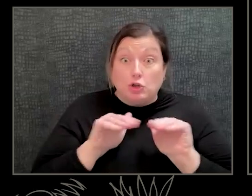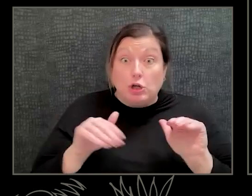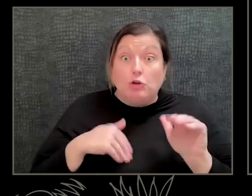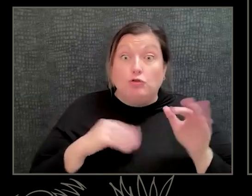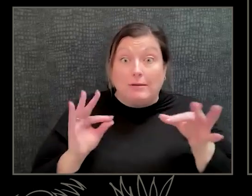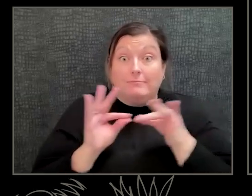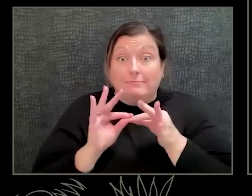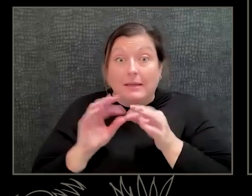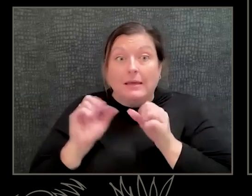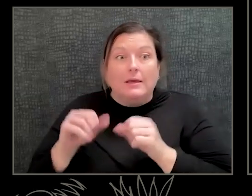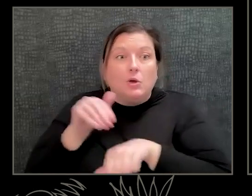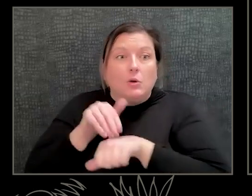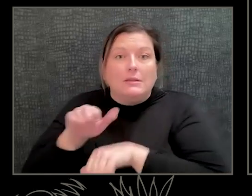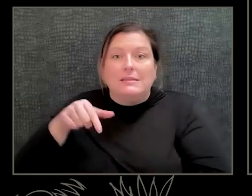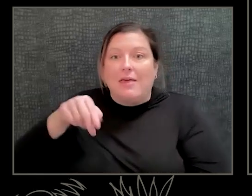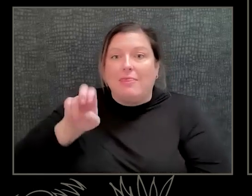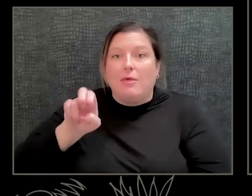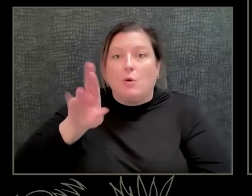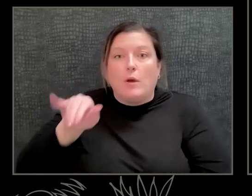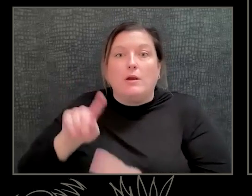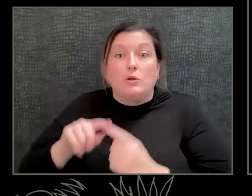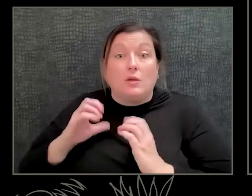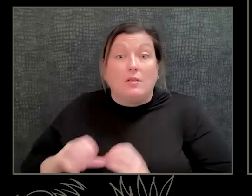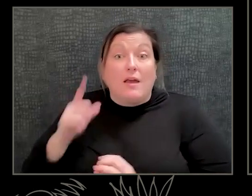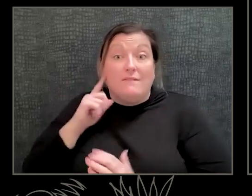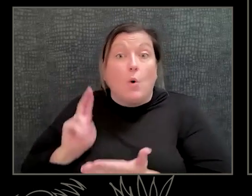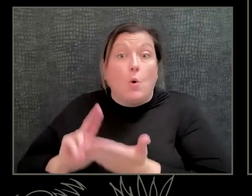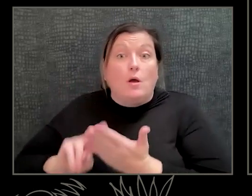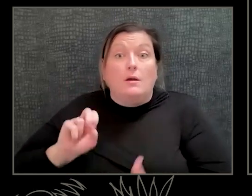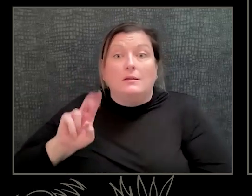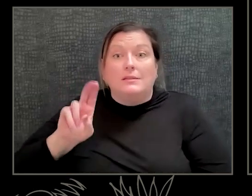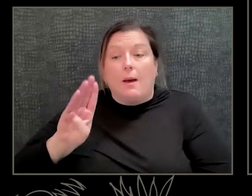down the query to the client for it to subscribe.